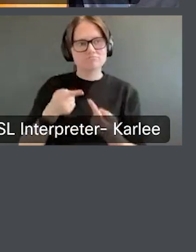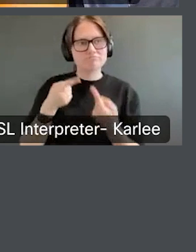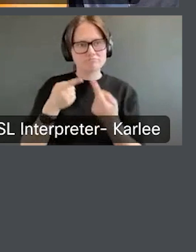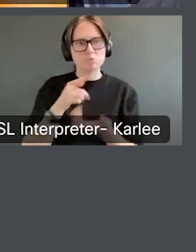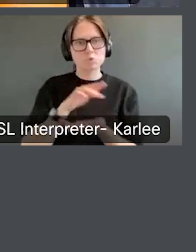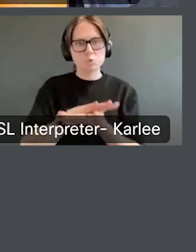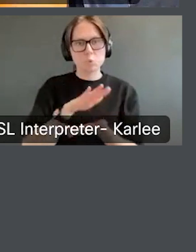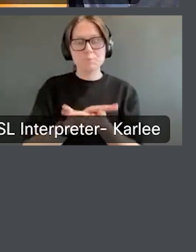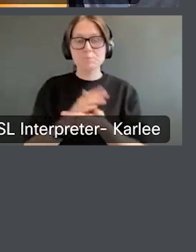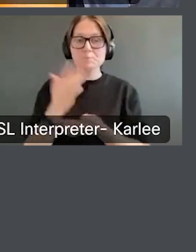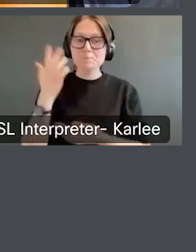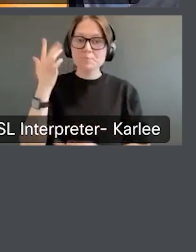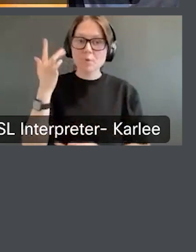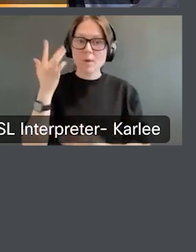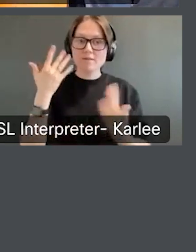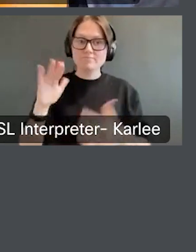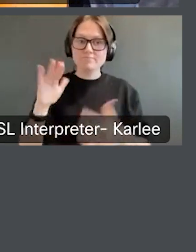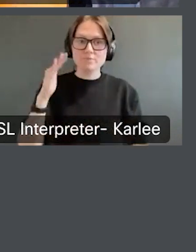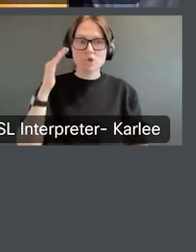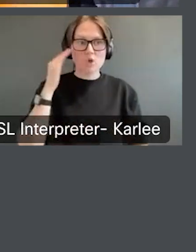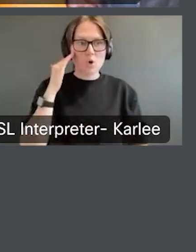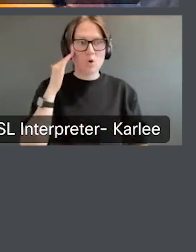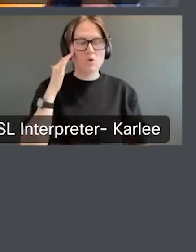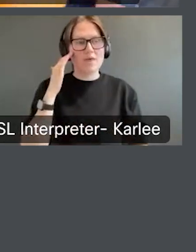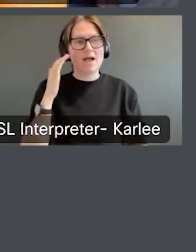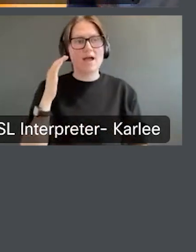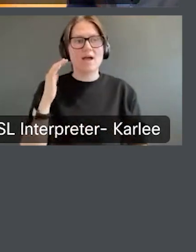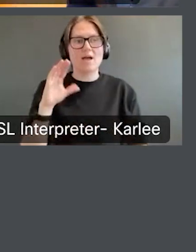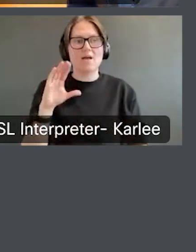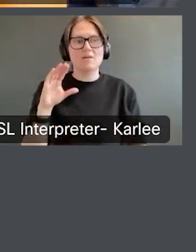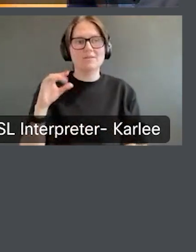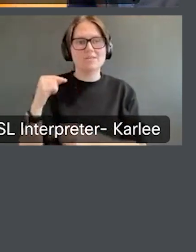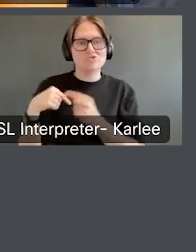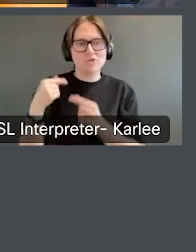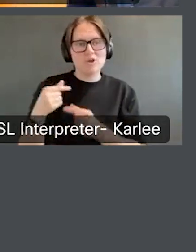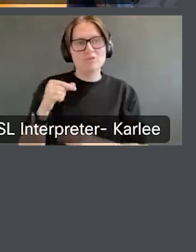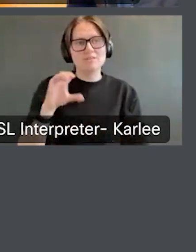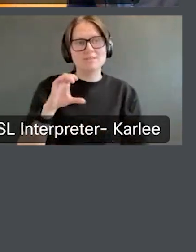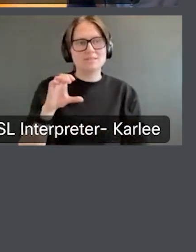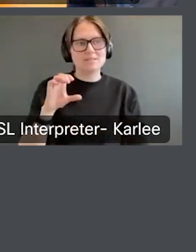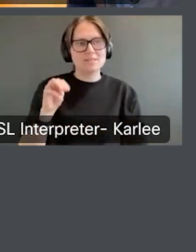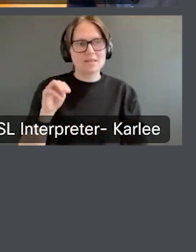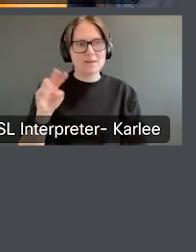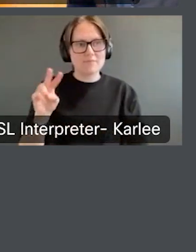that congenital CMV can contribute to a more diffuse